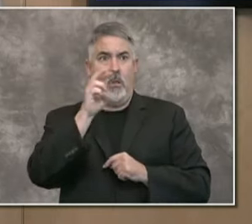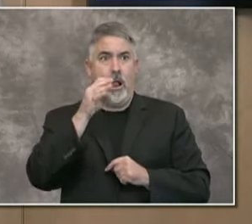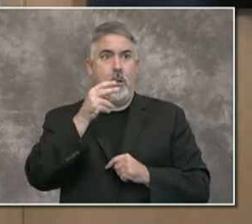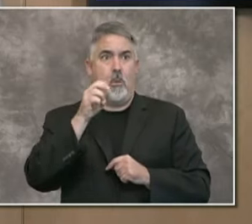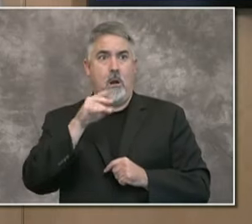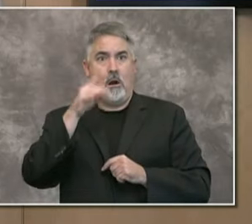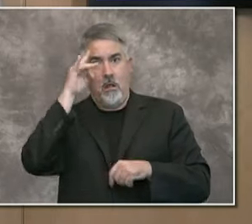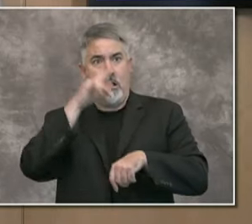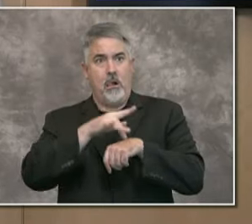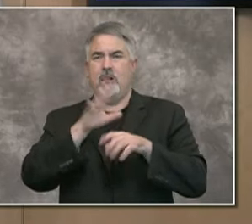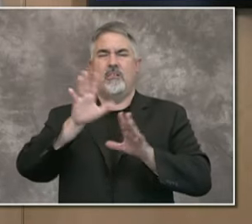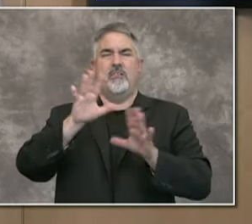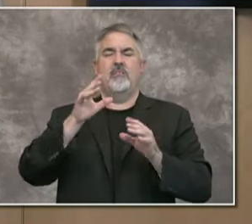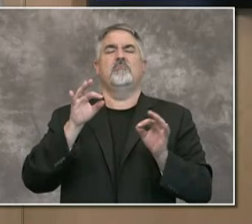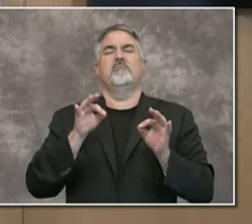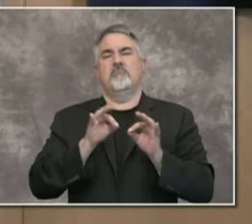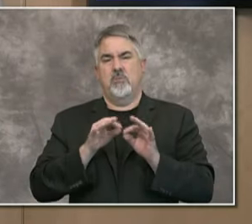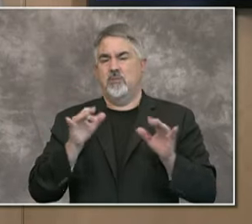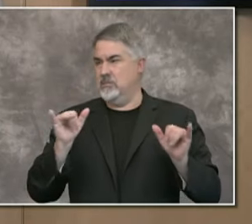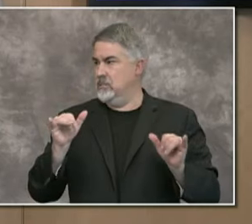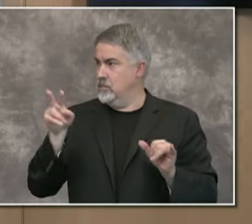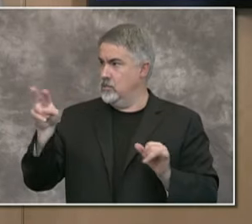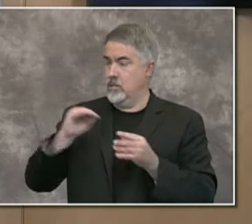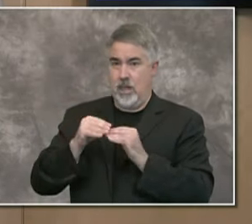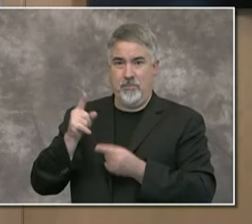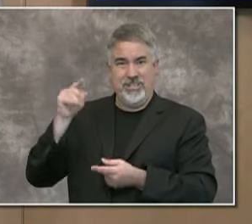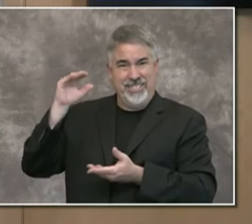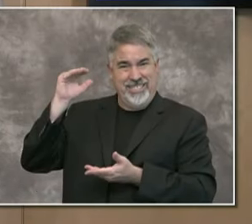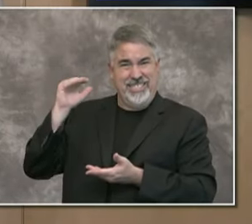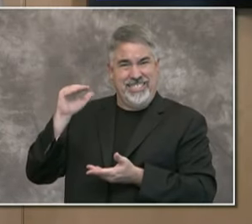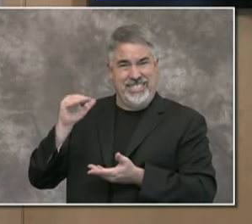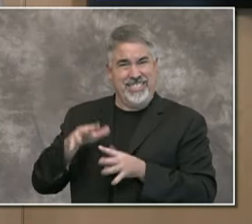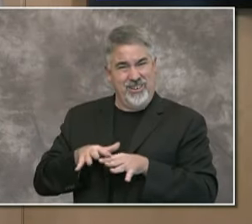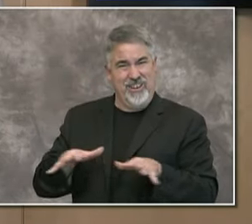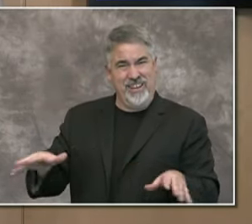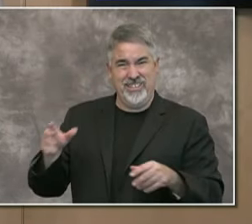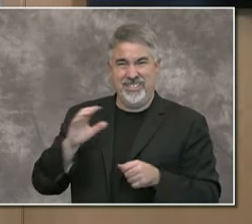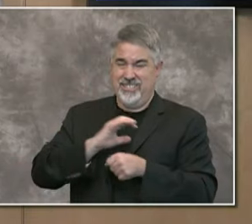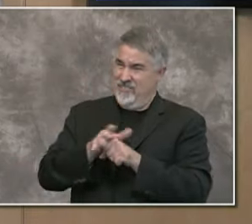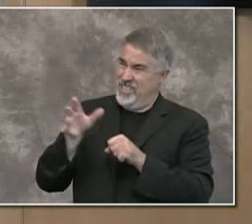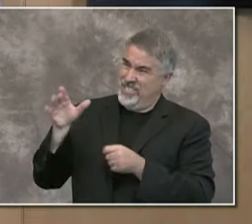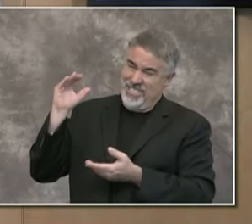gather with a group of our friends or do things outside the guidance. We really need everyone to continue to adhere to the guidance.